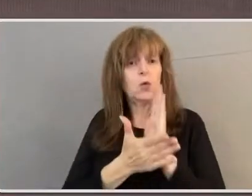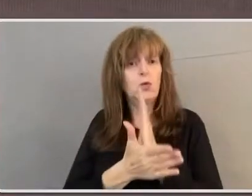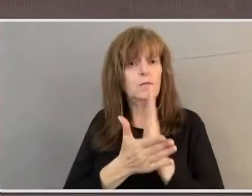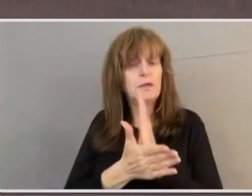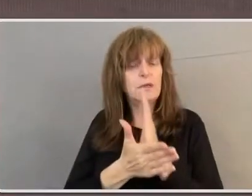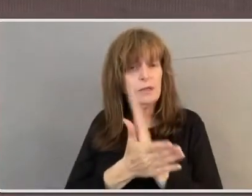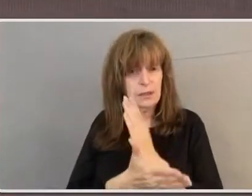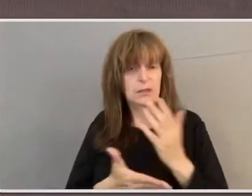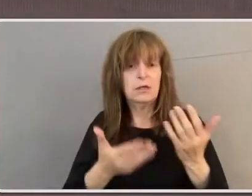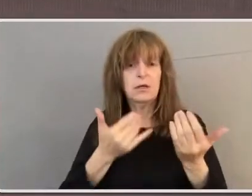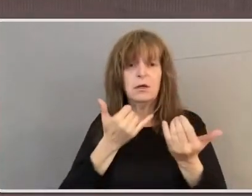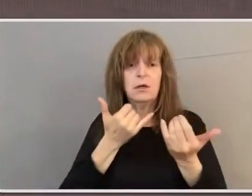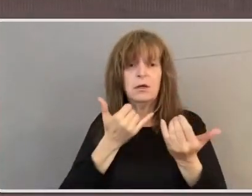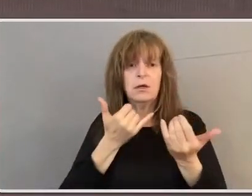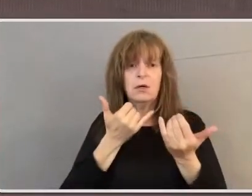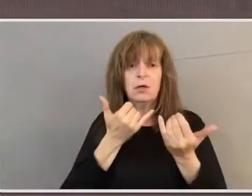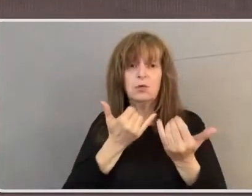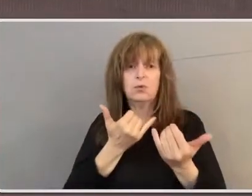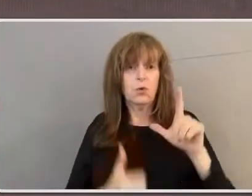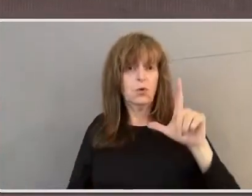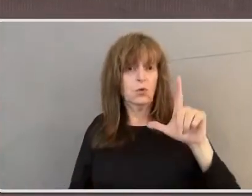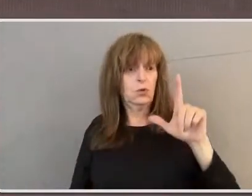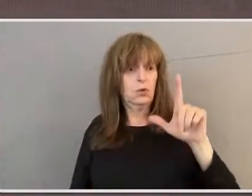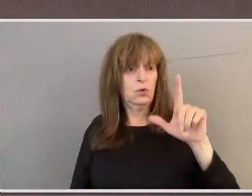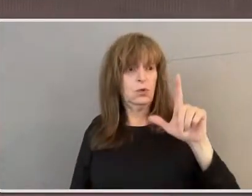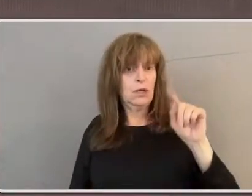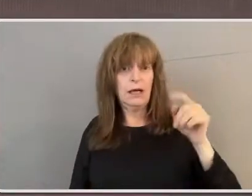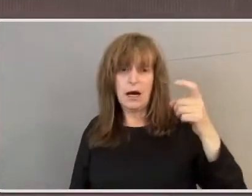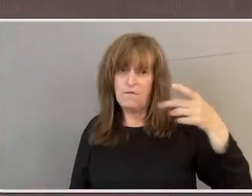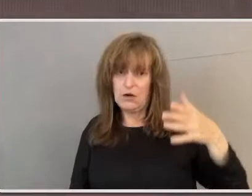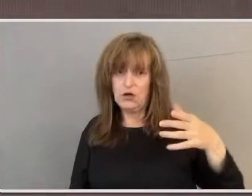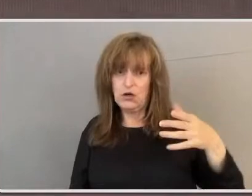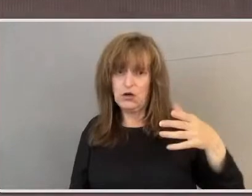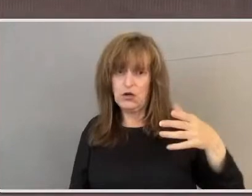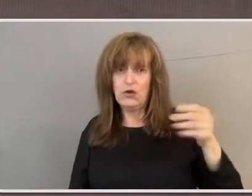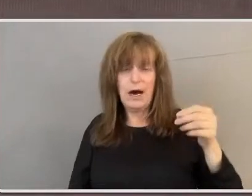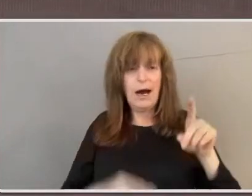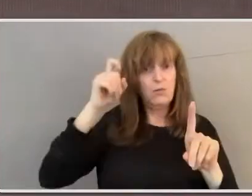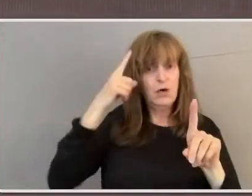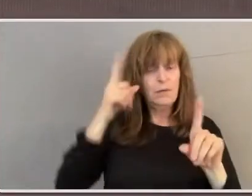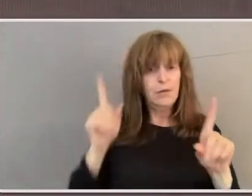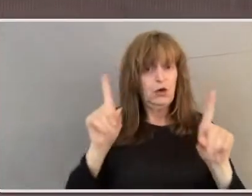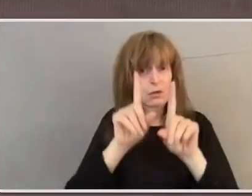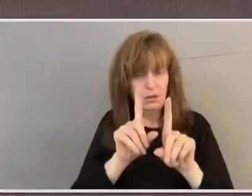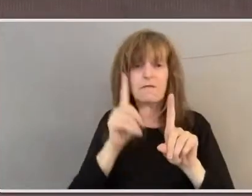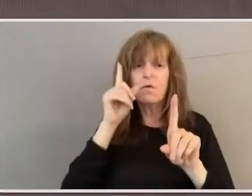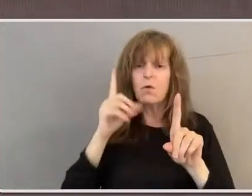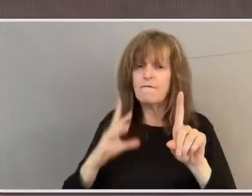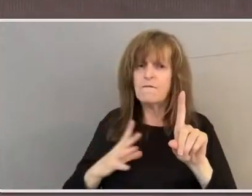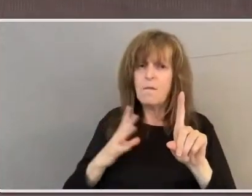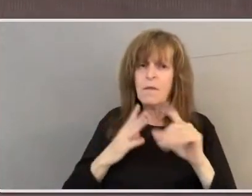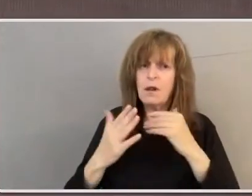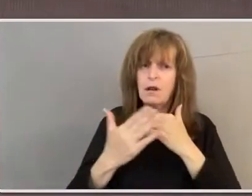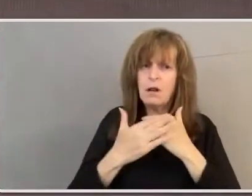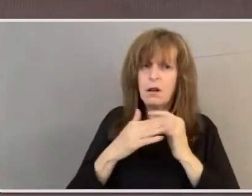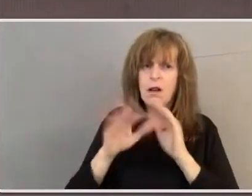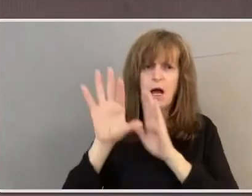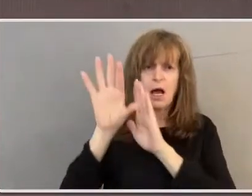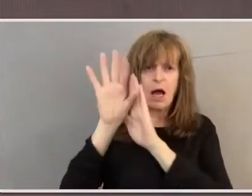formal advice on the appointments of the members of the Executive, Council, and Ministers responsible for various